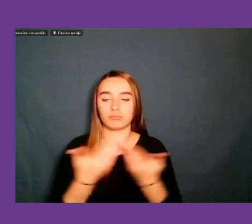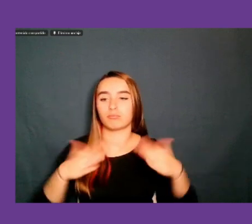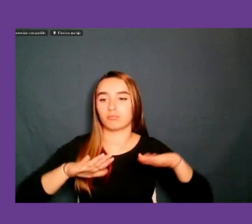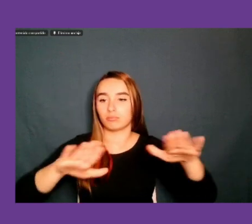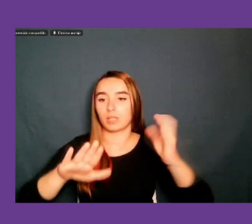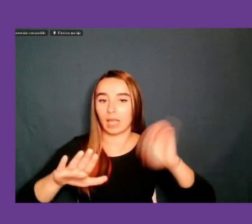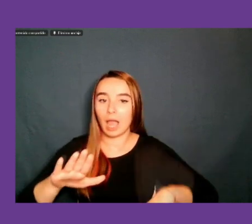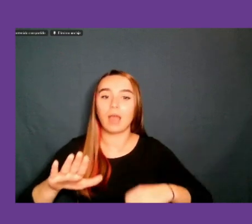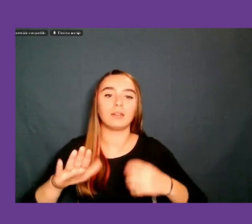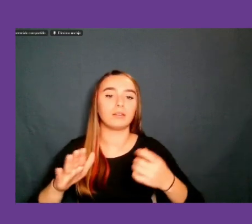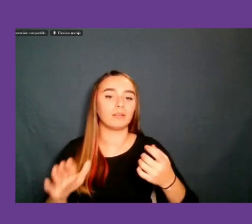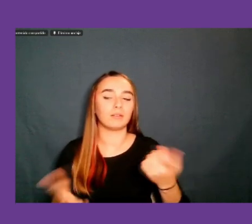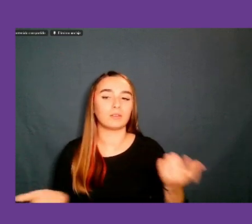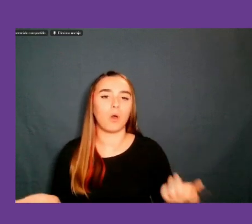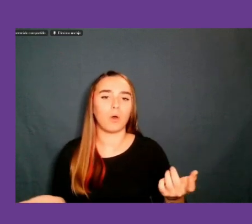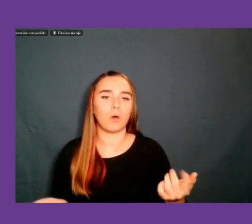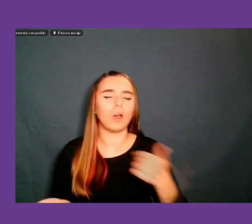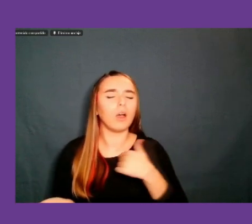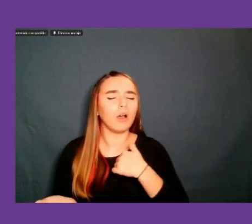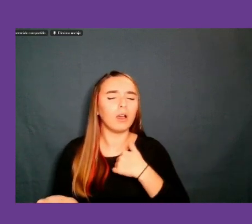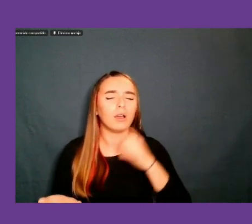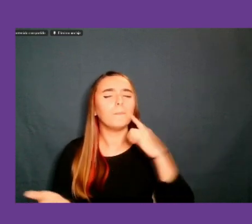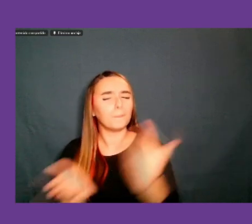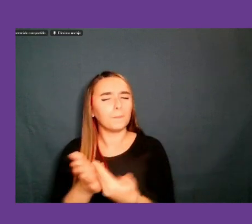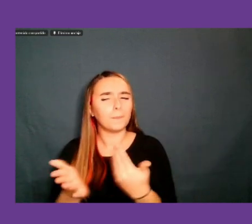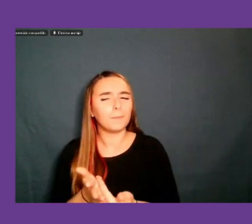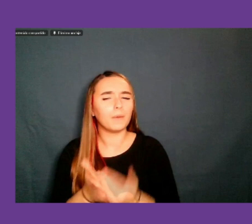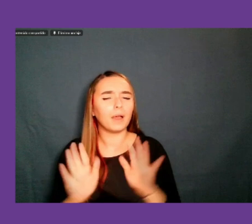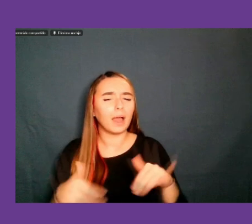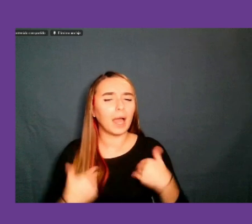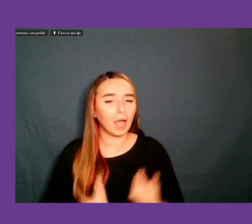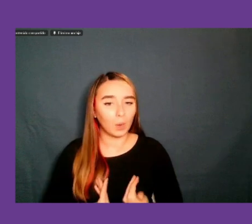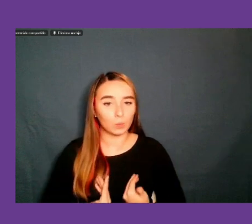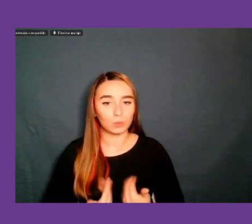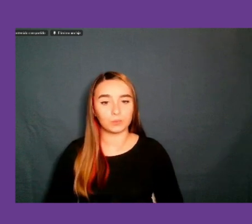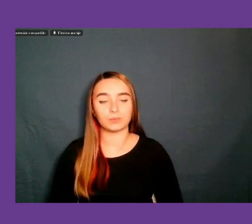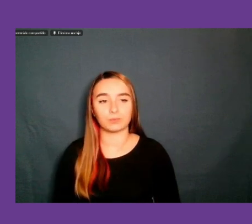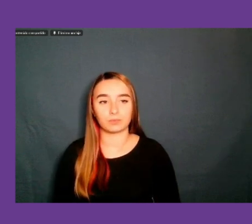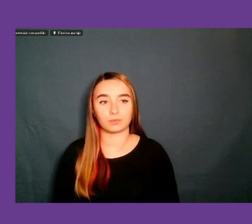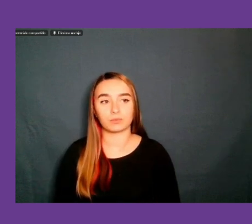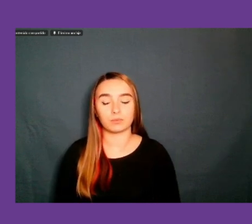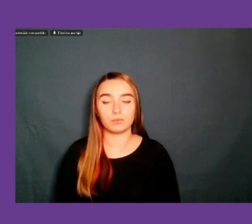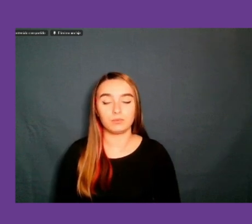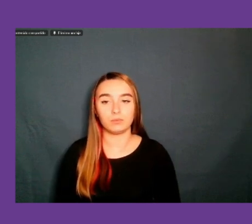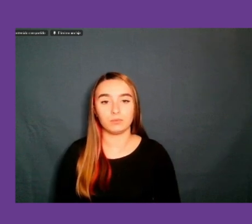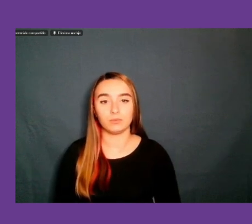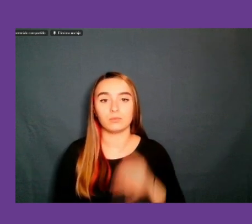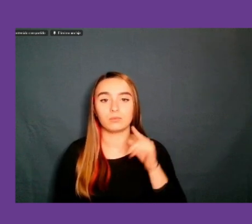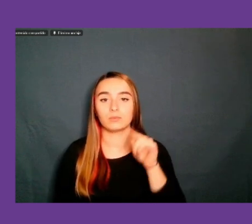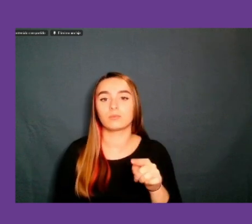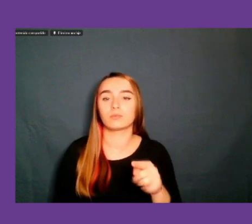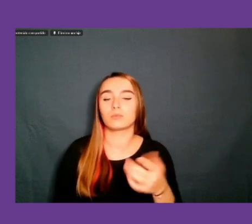communication. So how can I ensure that? Where to put that in the organization? How can I